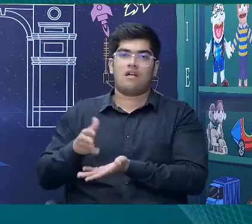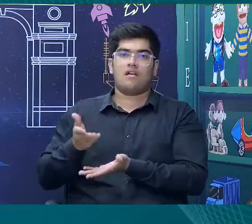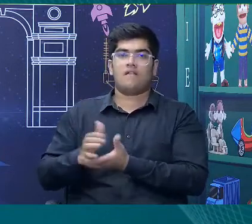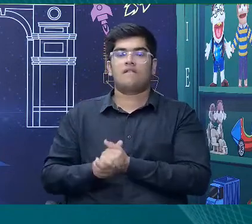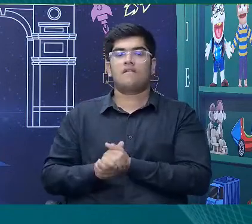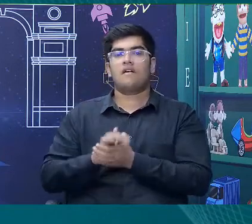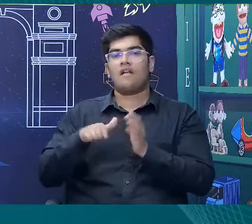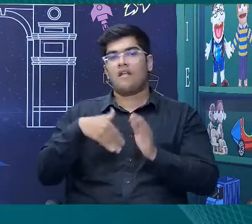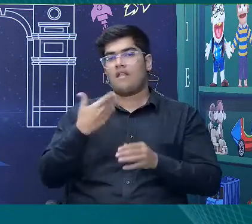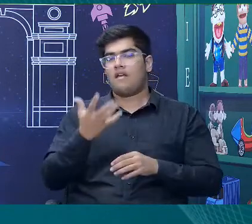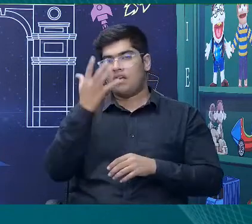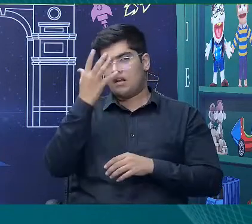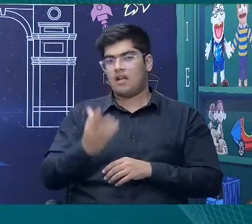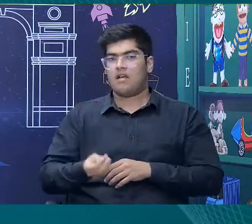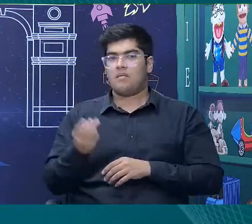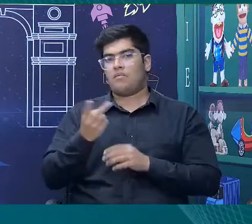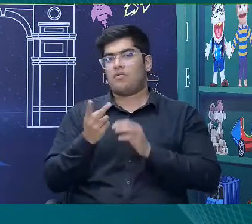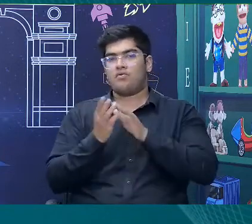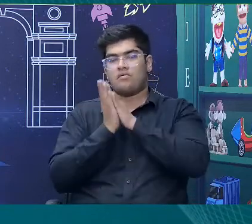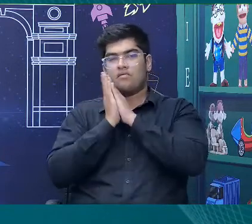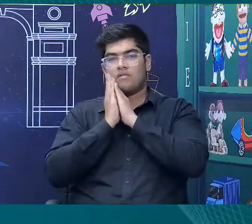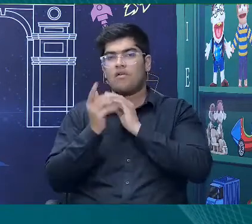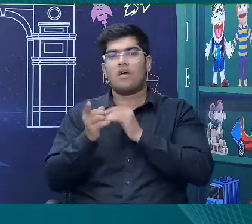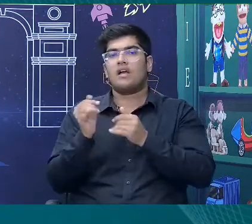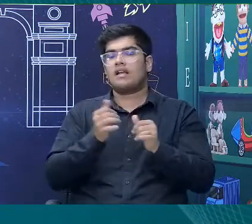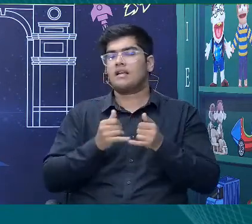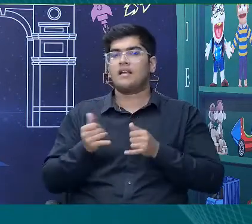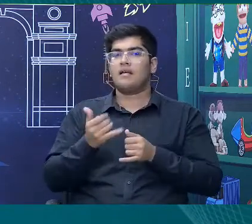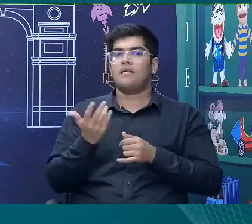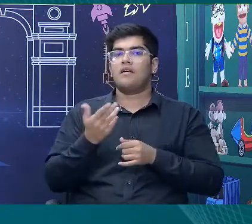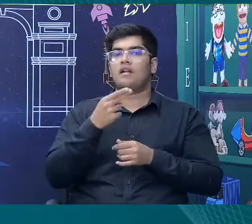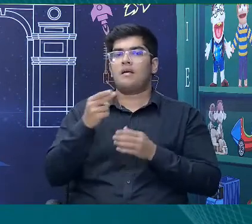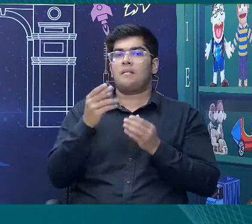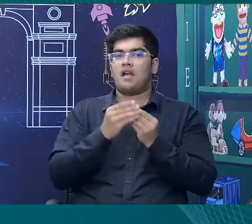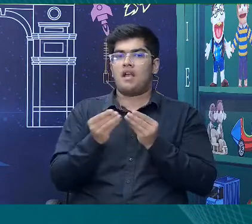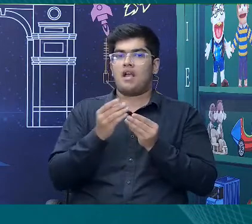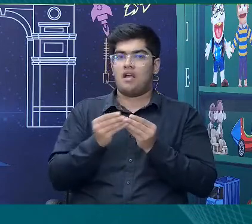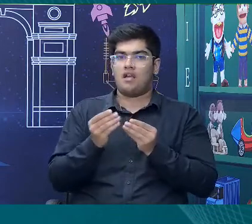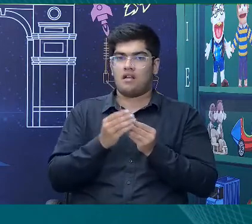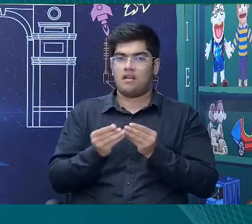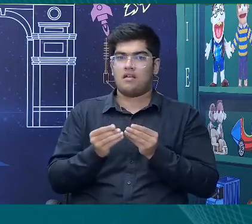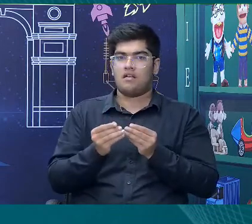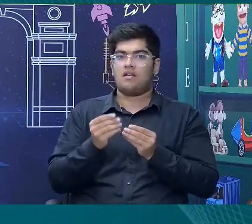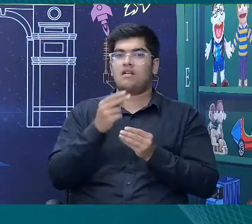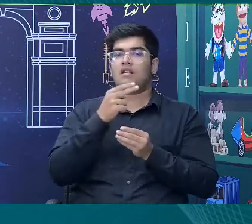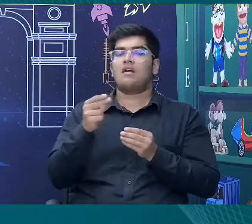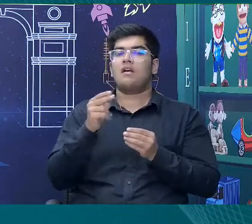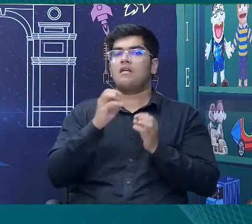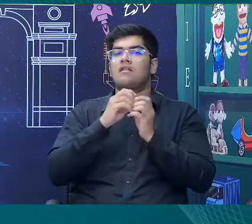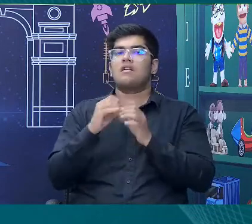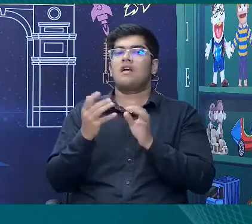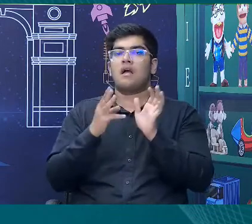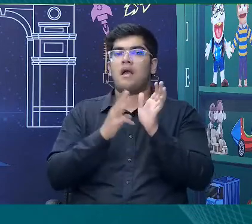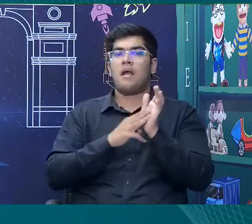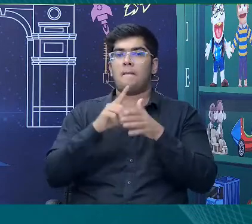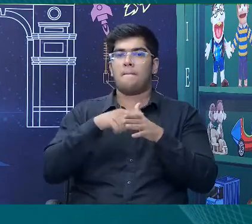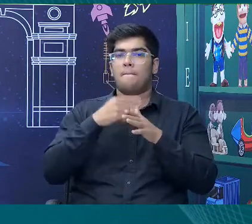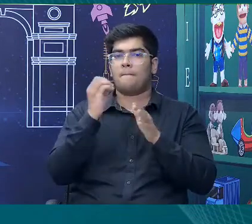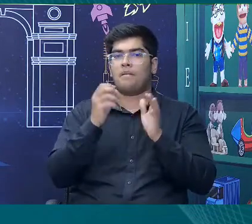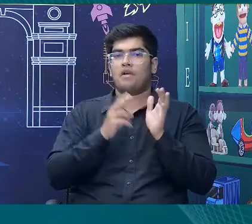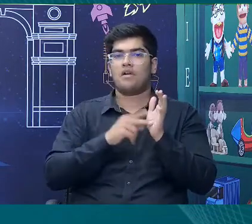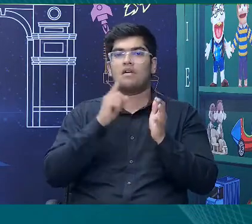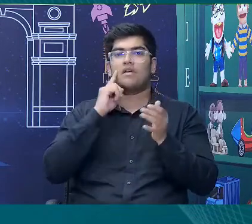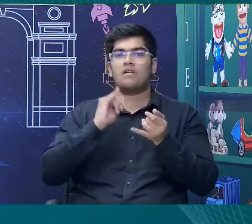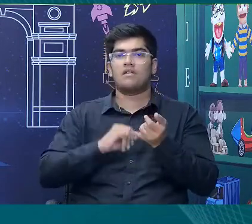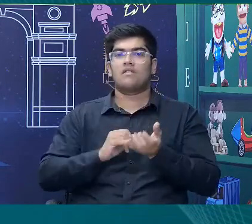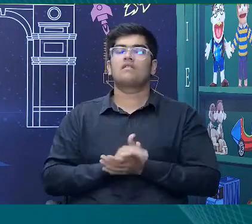until bedtime, both of these men, they play a game, a card game called Myolis. There is this interesting thing